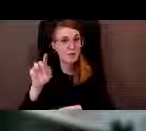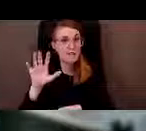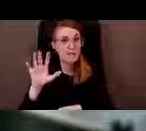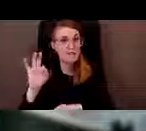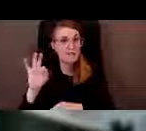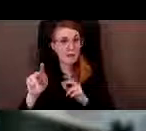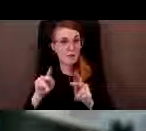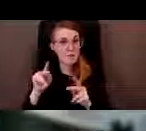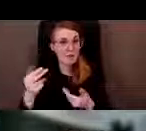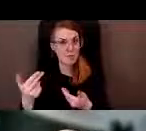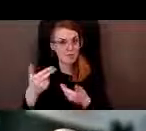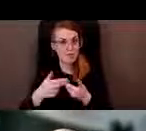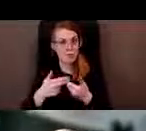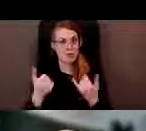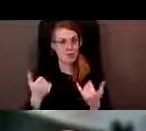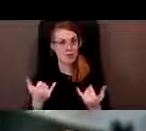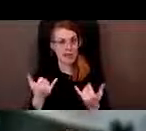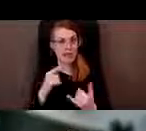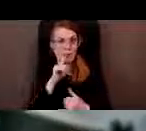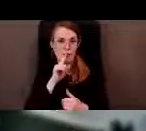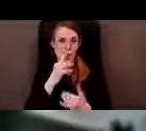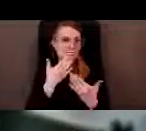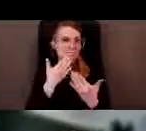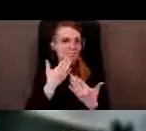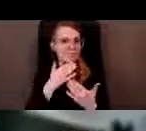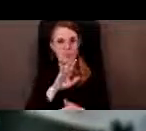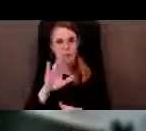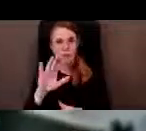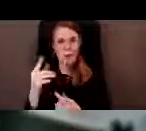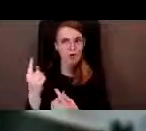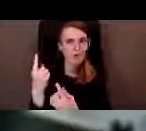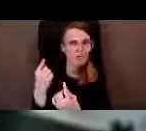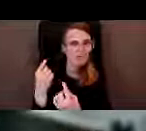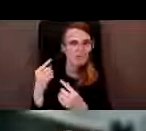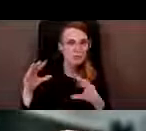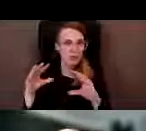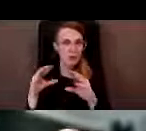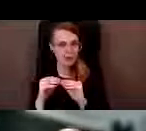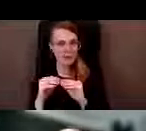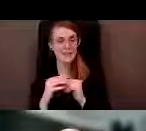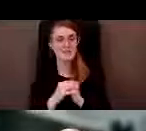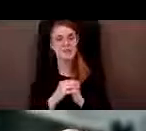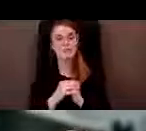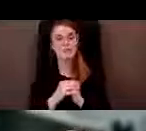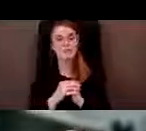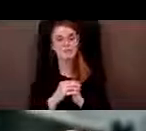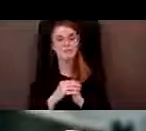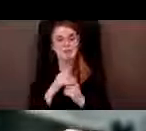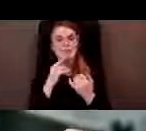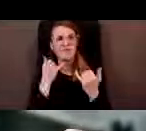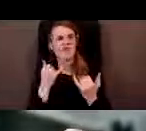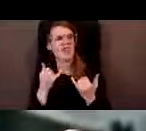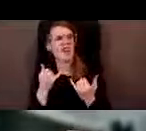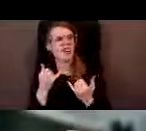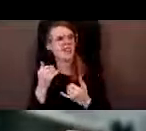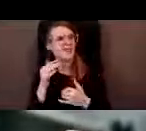participants tonight. So we're really grateful for all of your attendance. And to date, we've had nearly